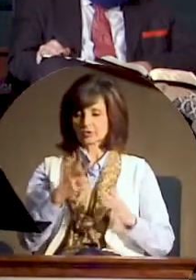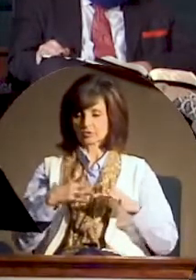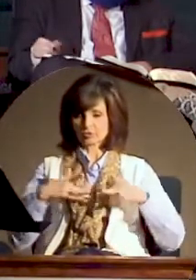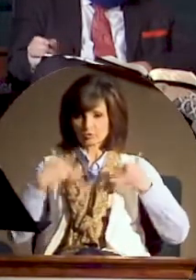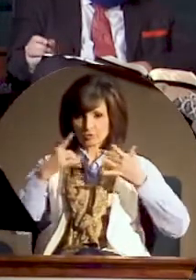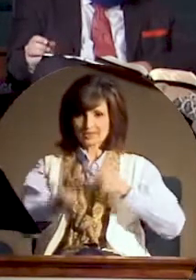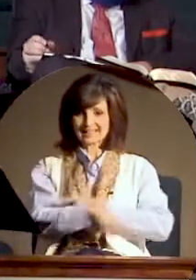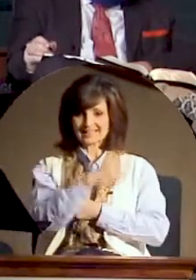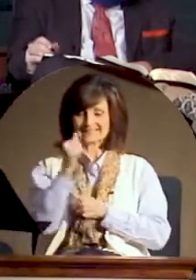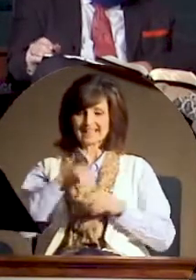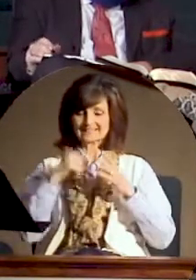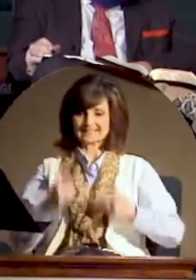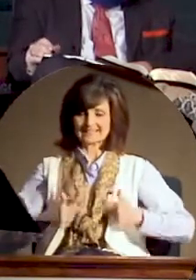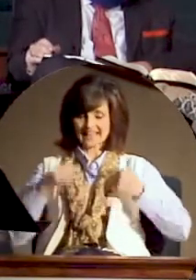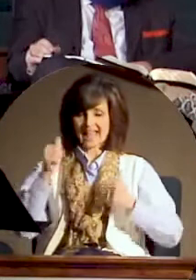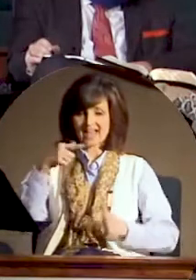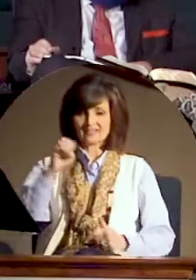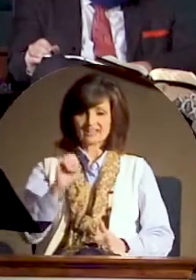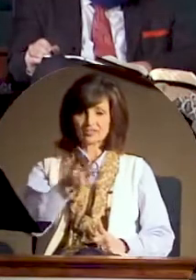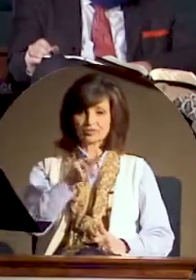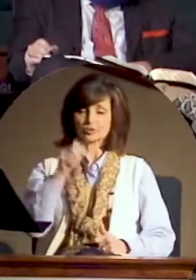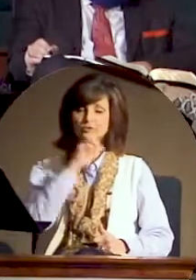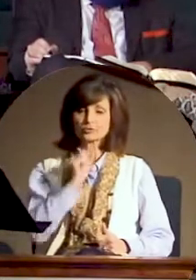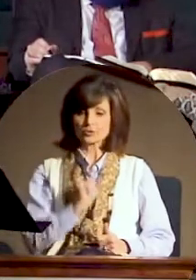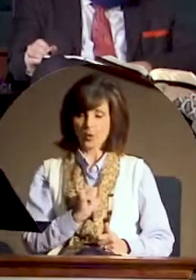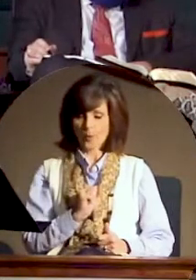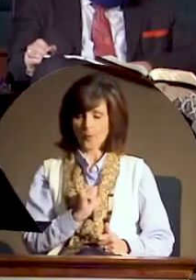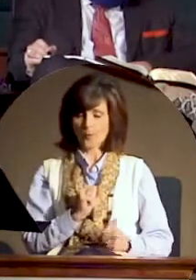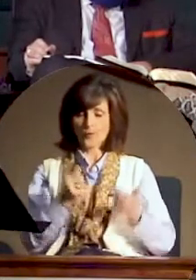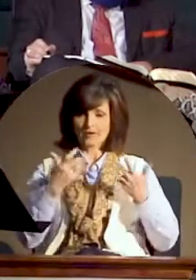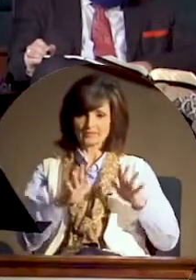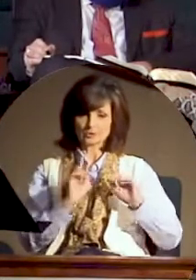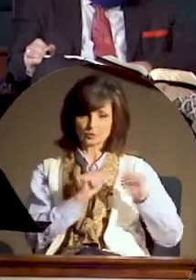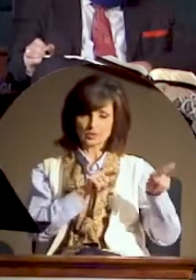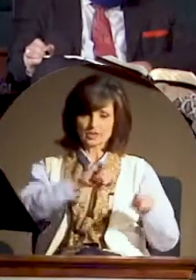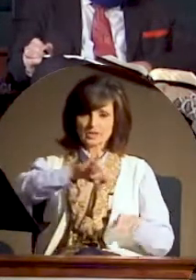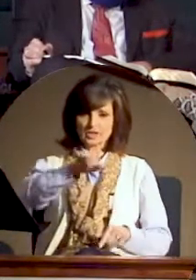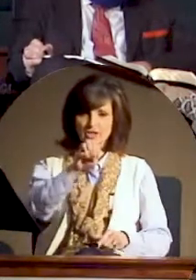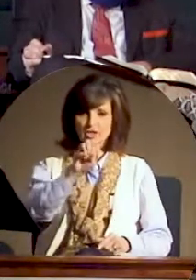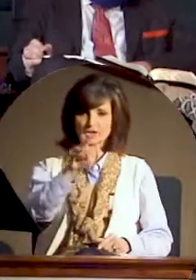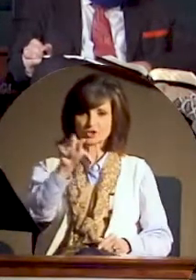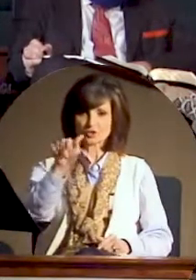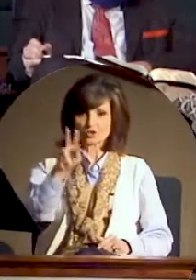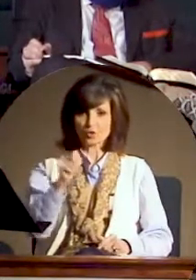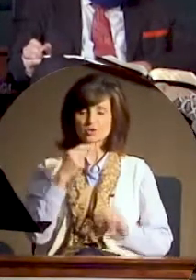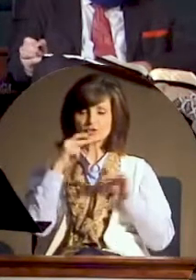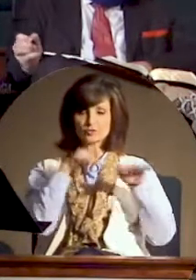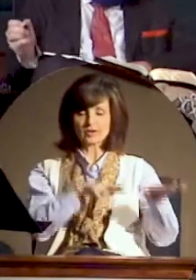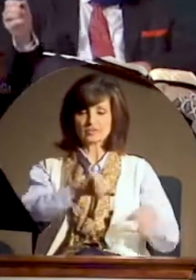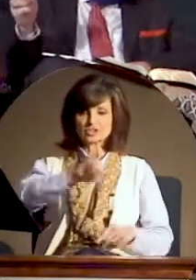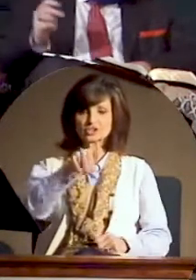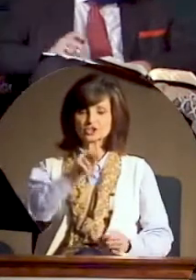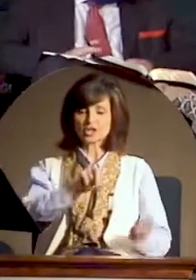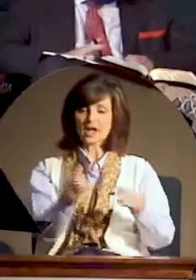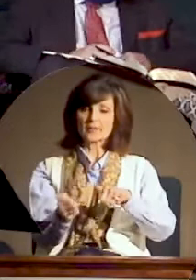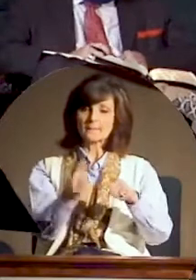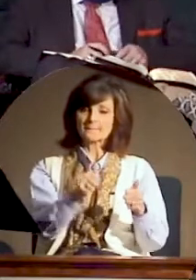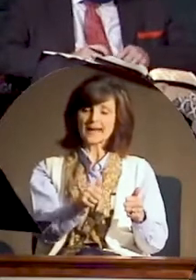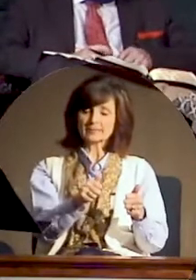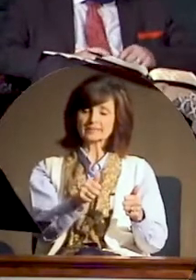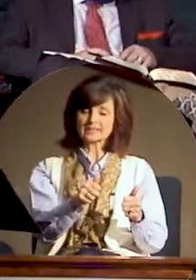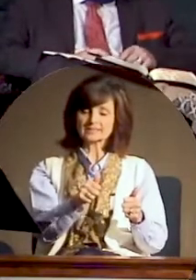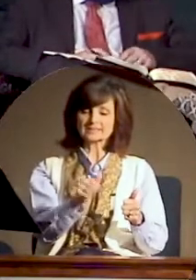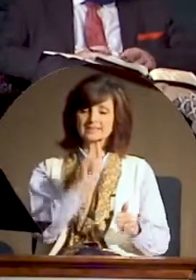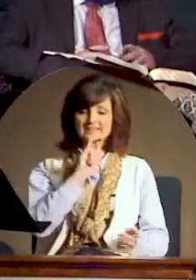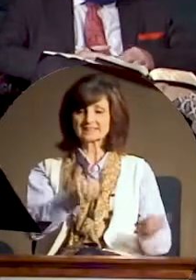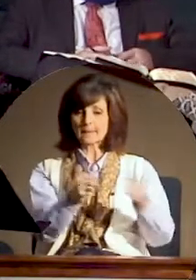thus far. He's at the age of 30 years old. He's went down to the Jordan River, and John the Baptist is baptizing there, and Jesus